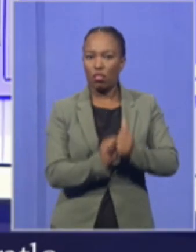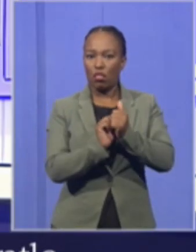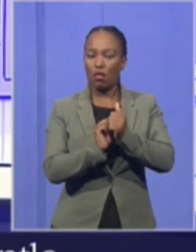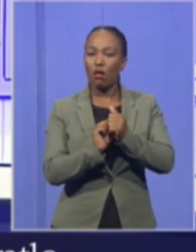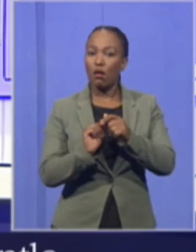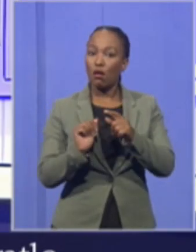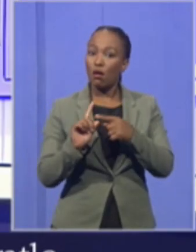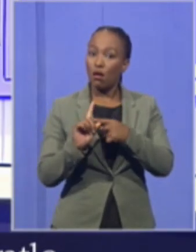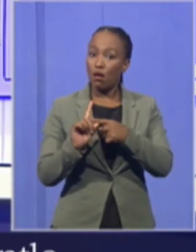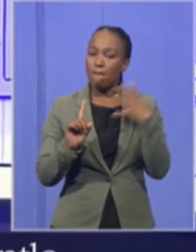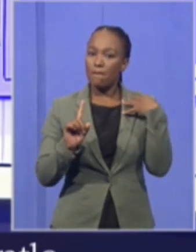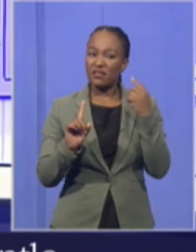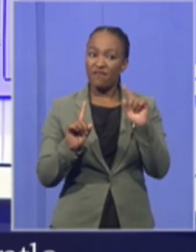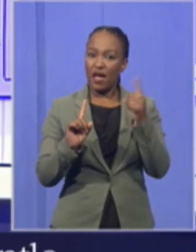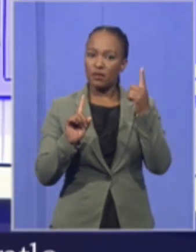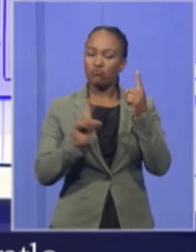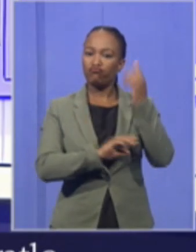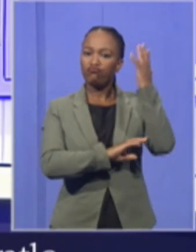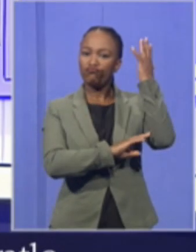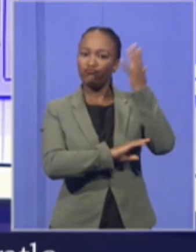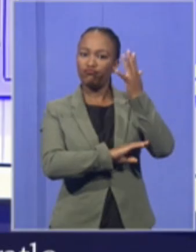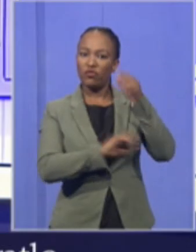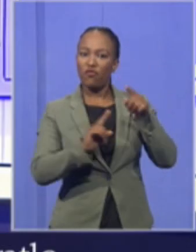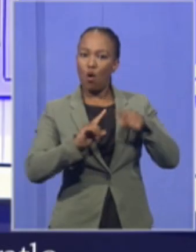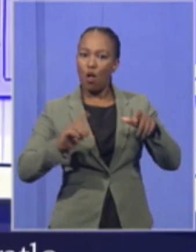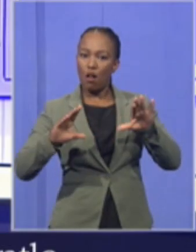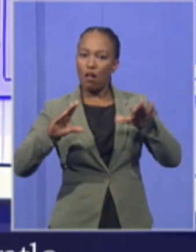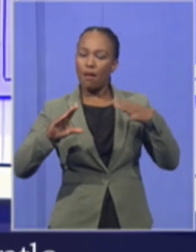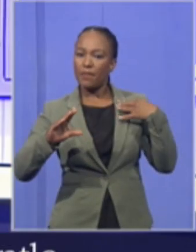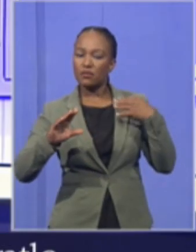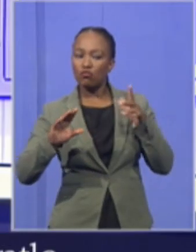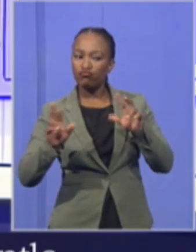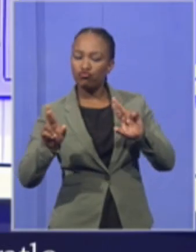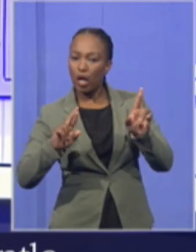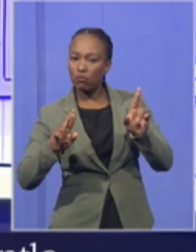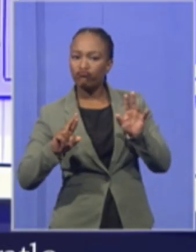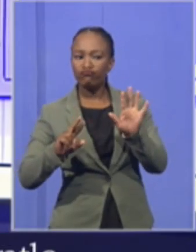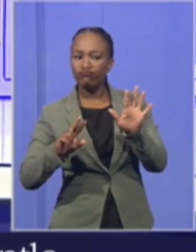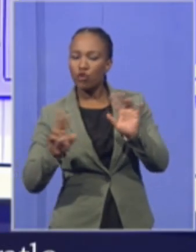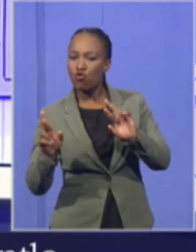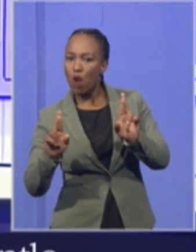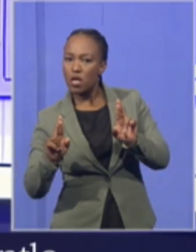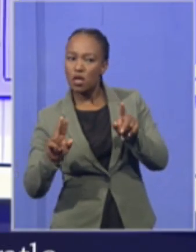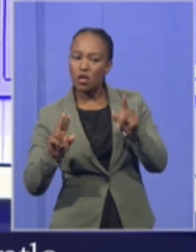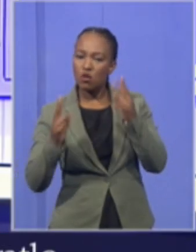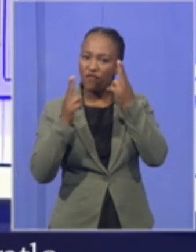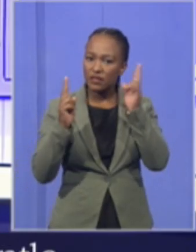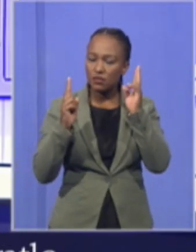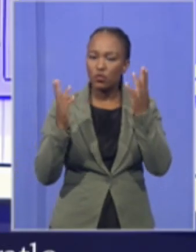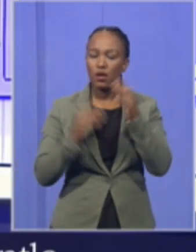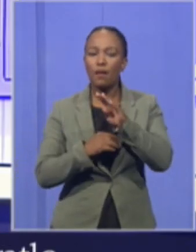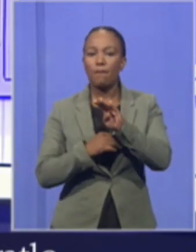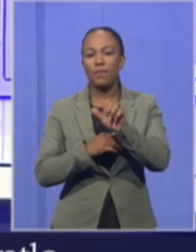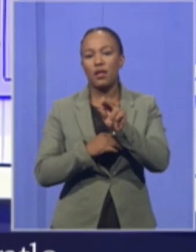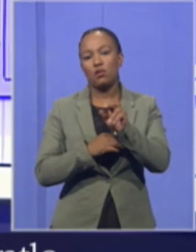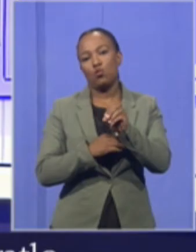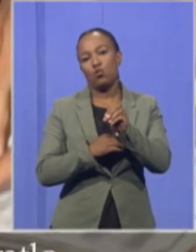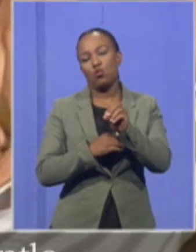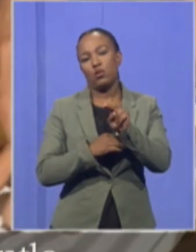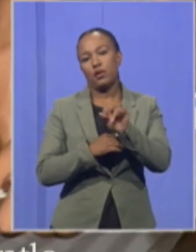mabedi la letsholo la ditona la go bona gore ditheo di ipaakanyeditse ngwaga wa dithuto kwa Benoni.